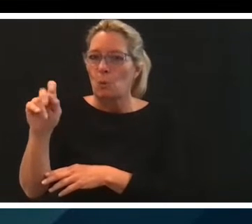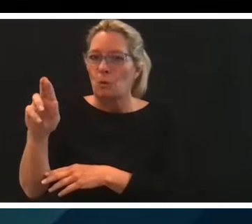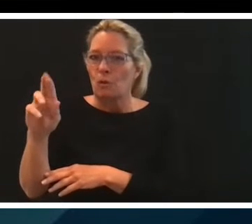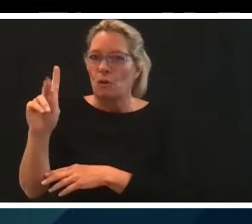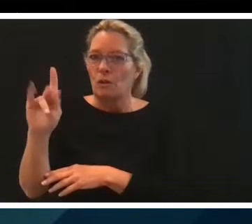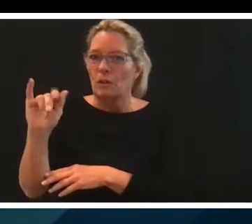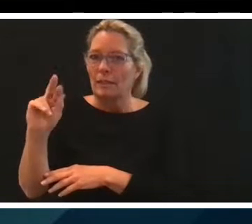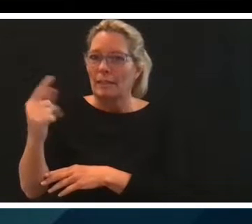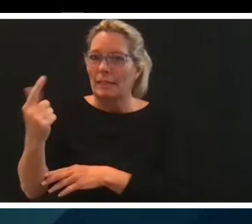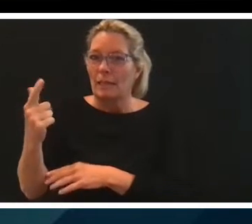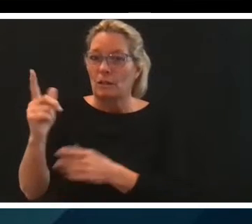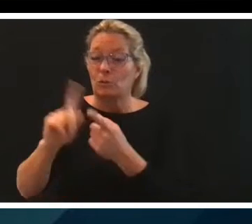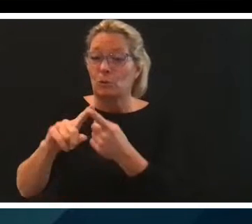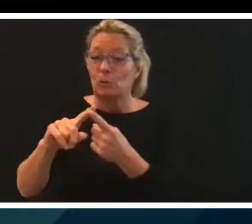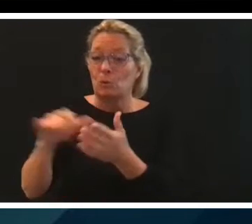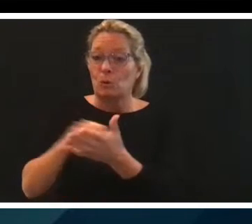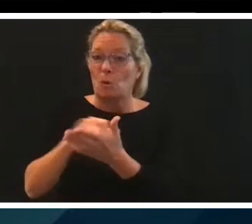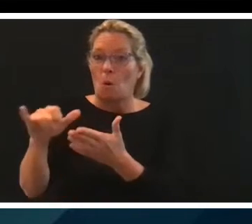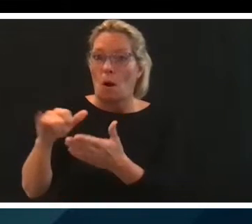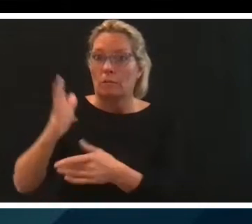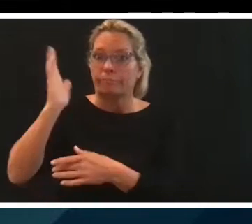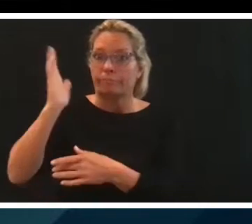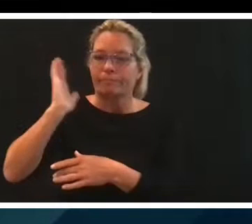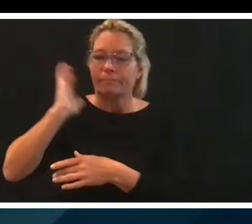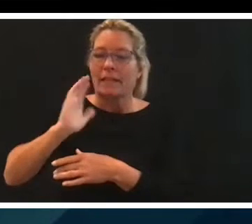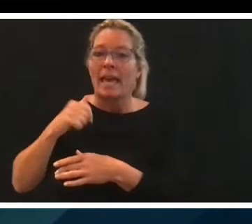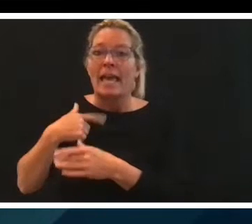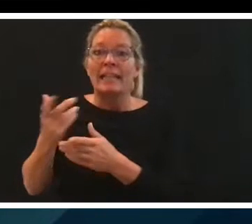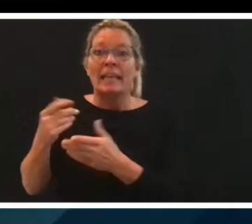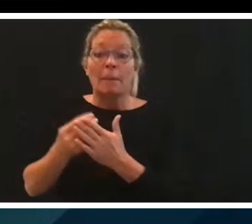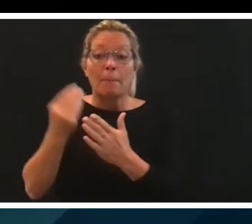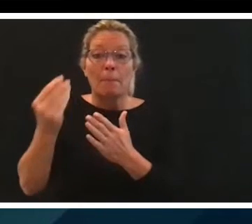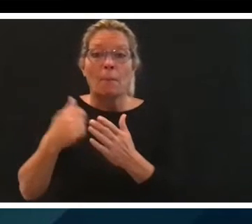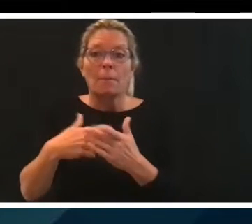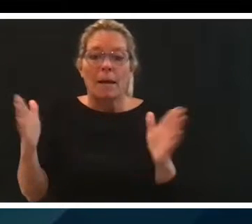keyboard when I was little, and that's what I started playing when I was 2 years old.